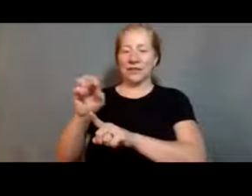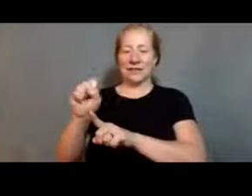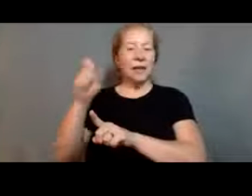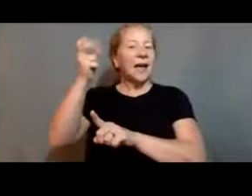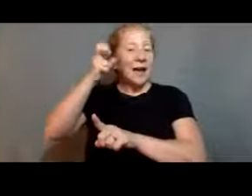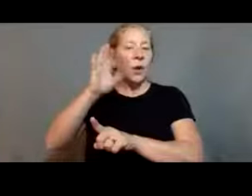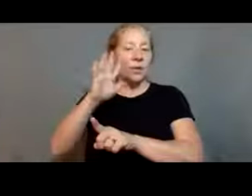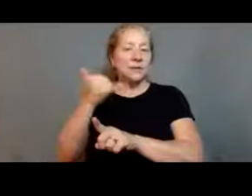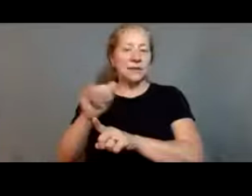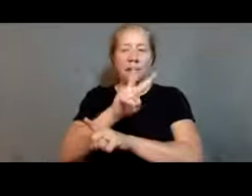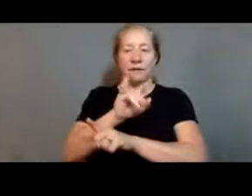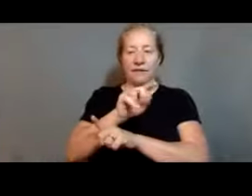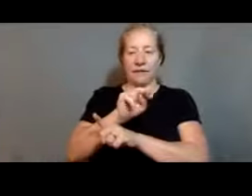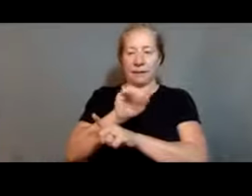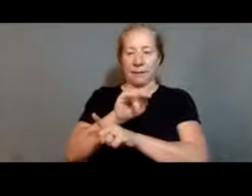Vietnamese.